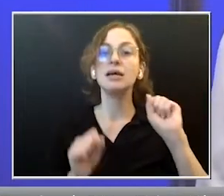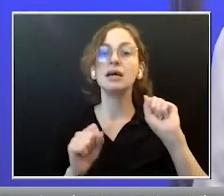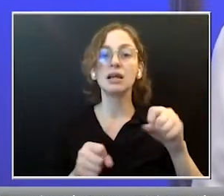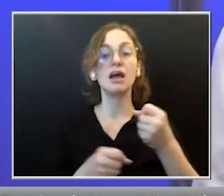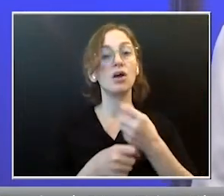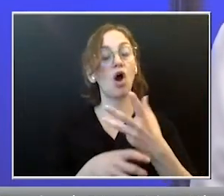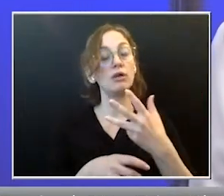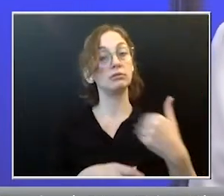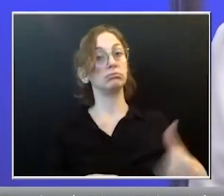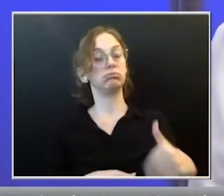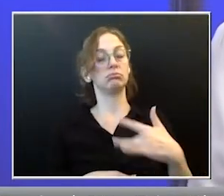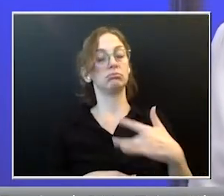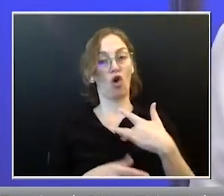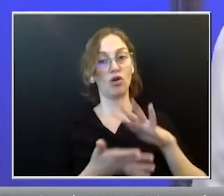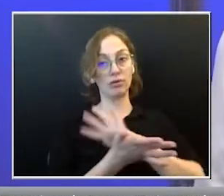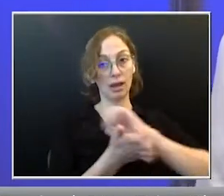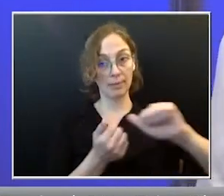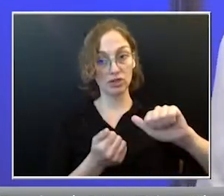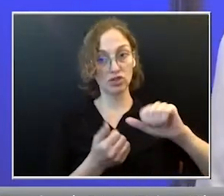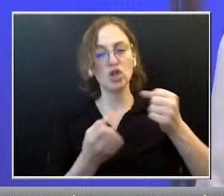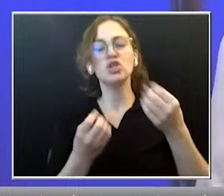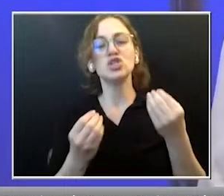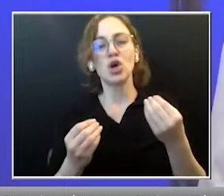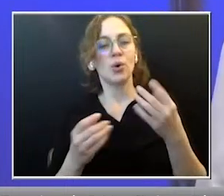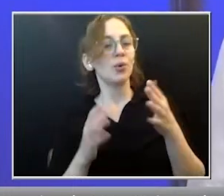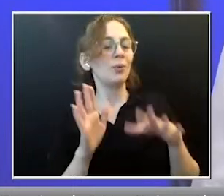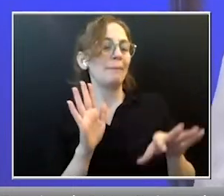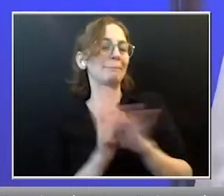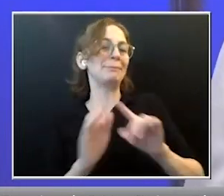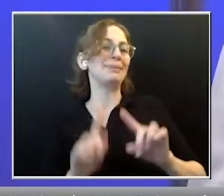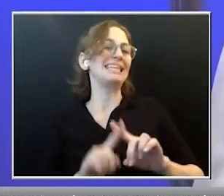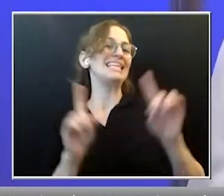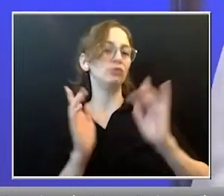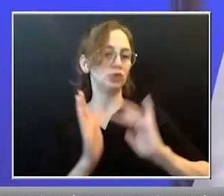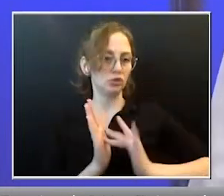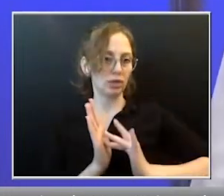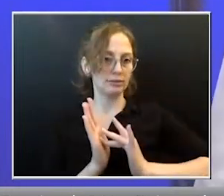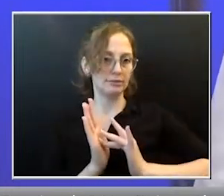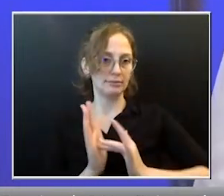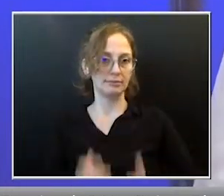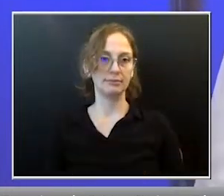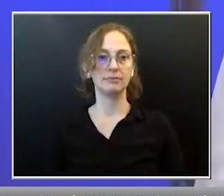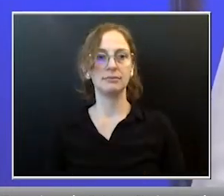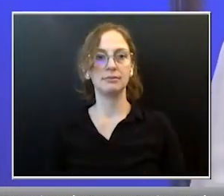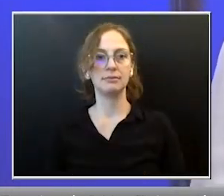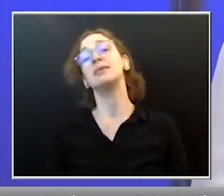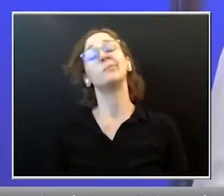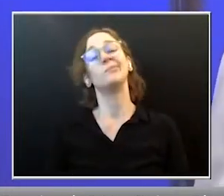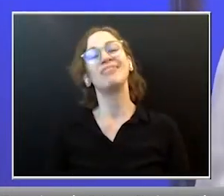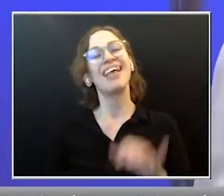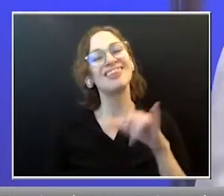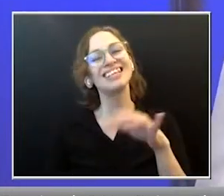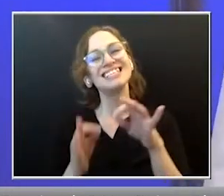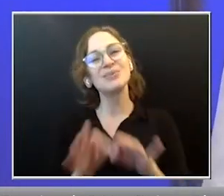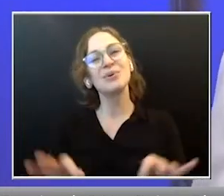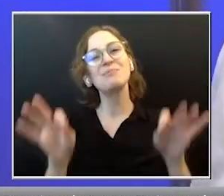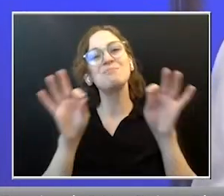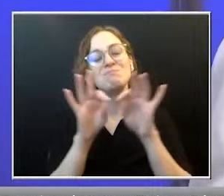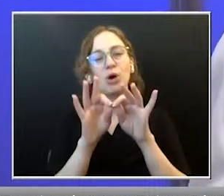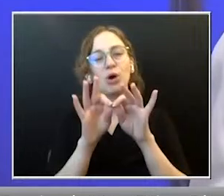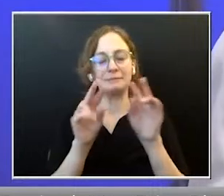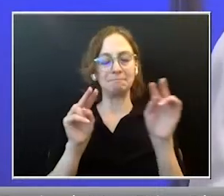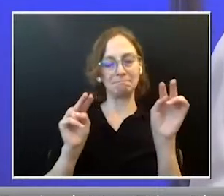we selected different drugs for her. And that's so important to weigh the risks and benefits of